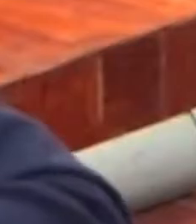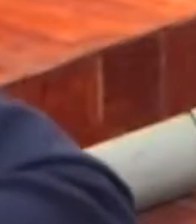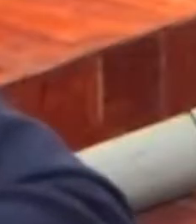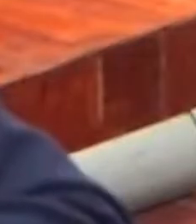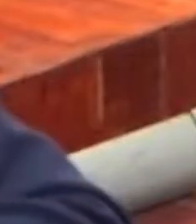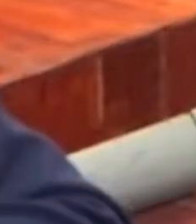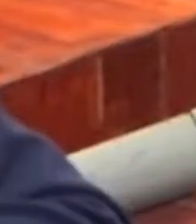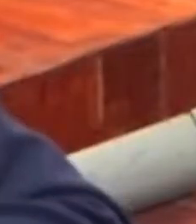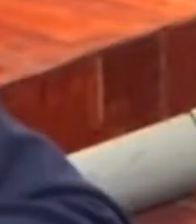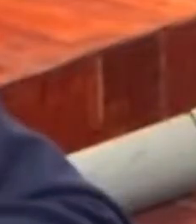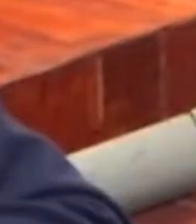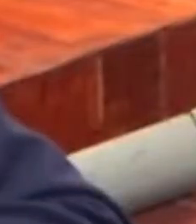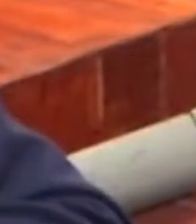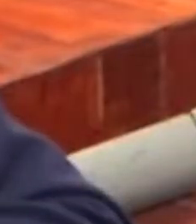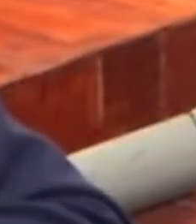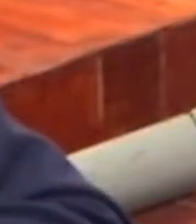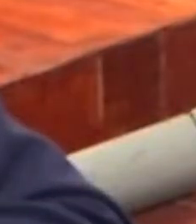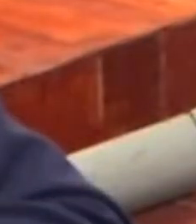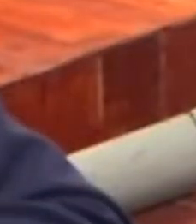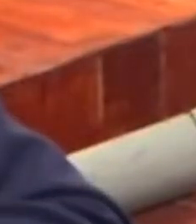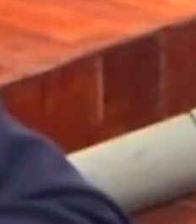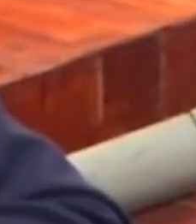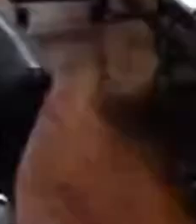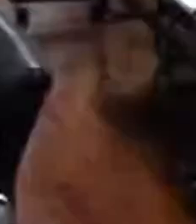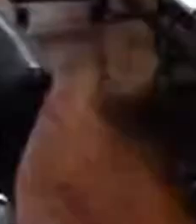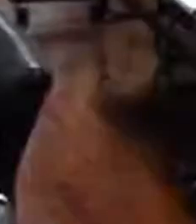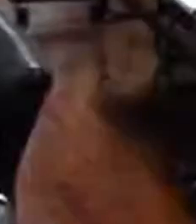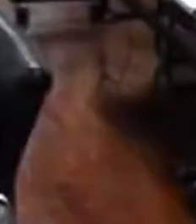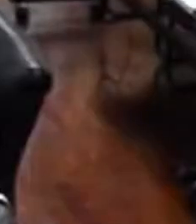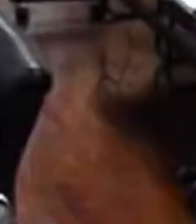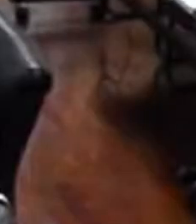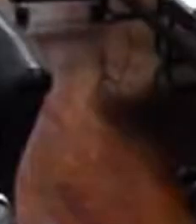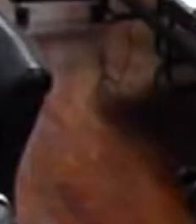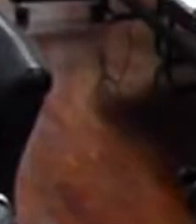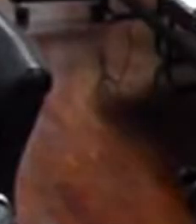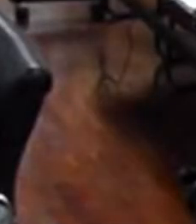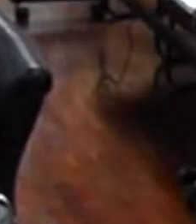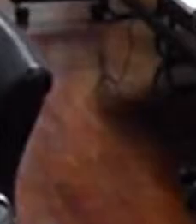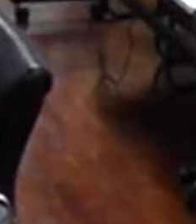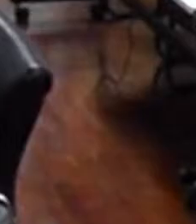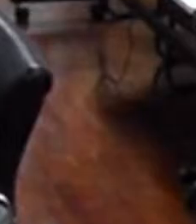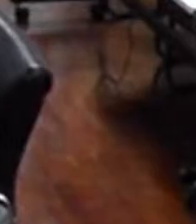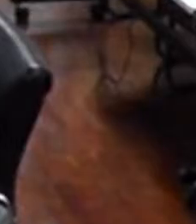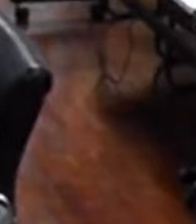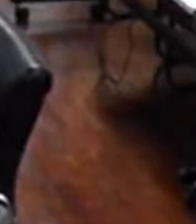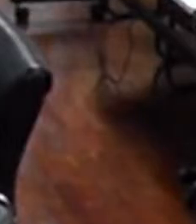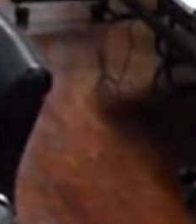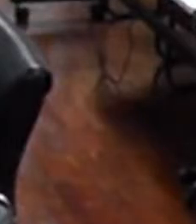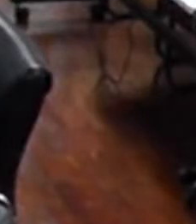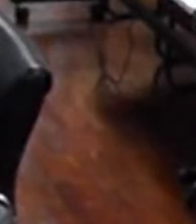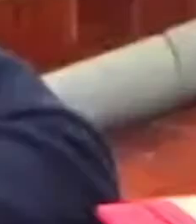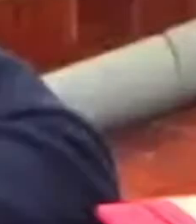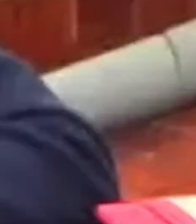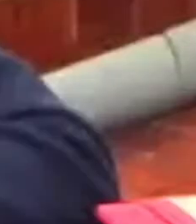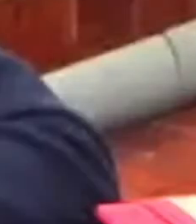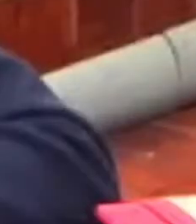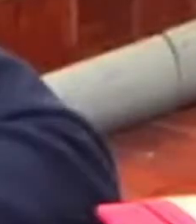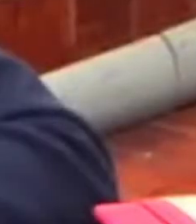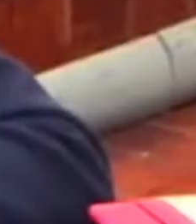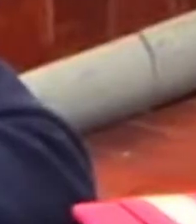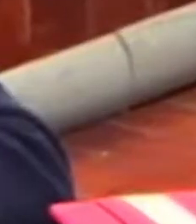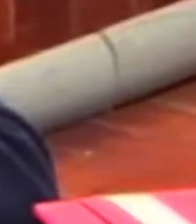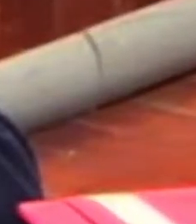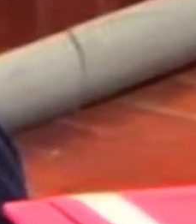is historically significant as it is the first WTO agreement to focus on environmental sustainability,